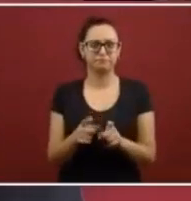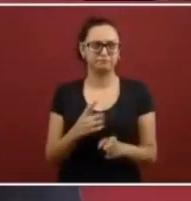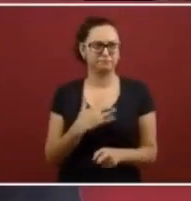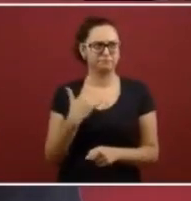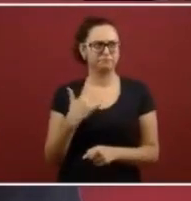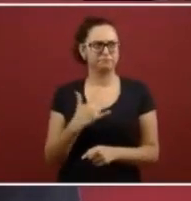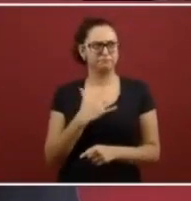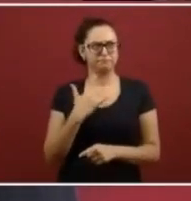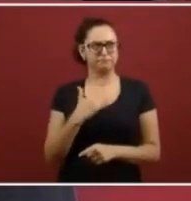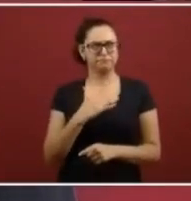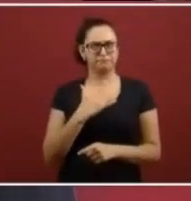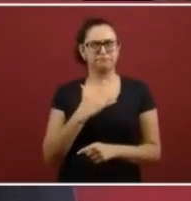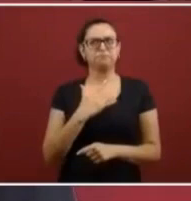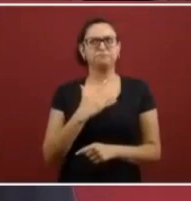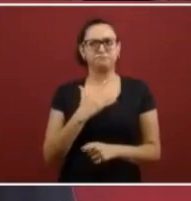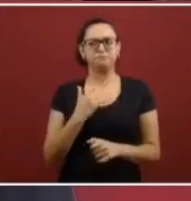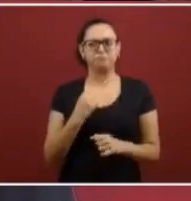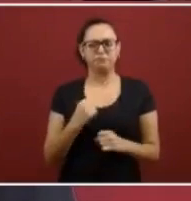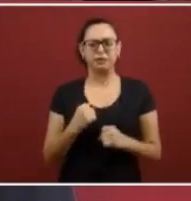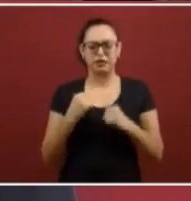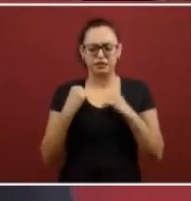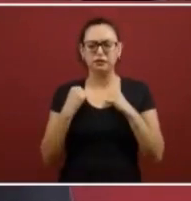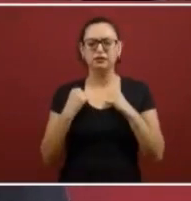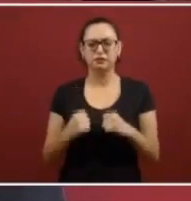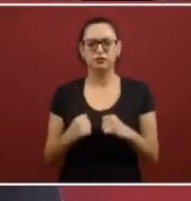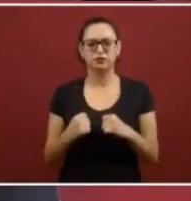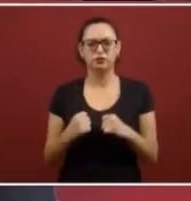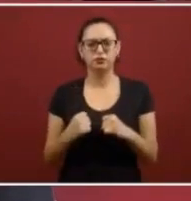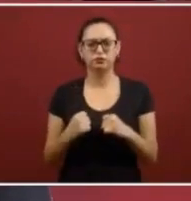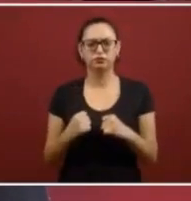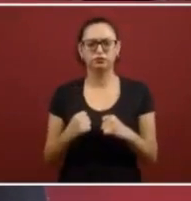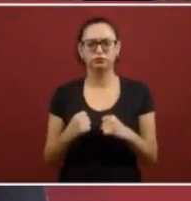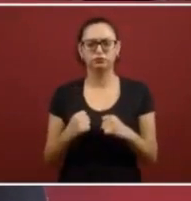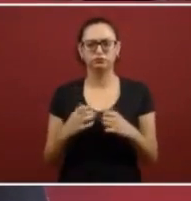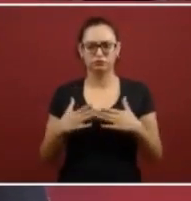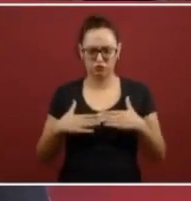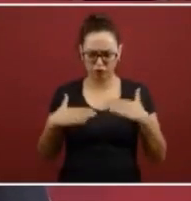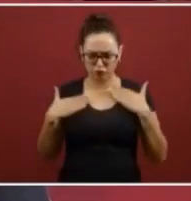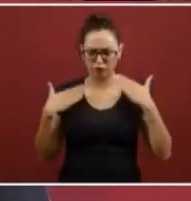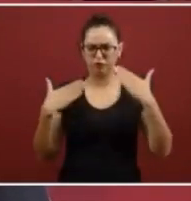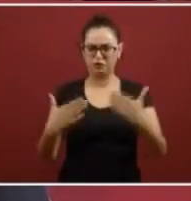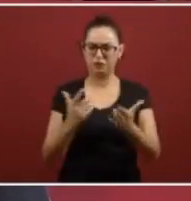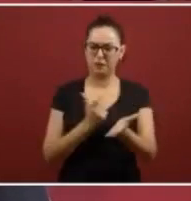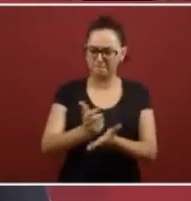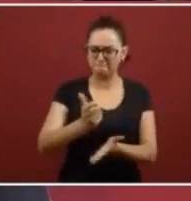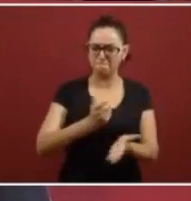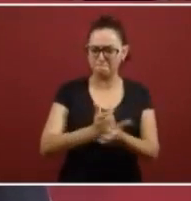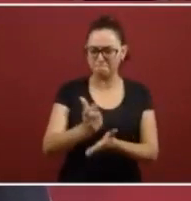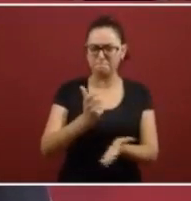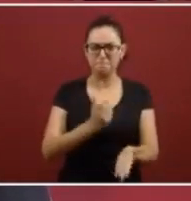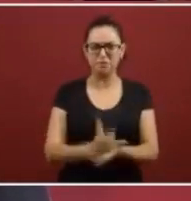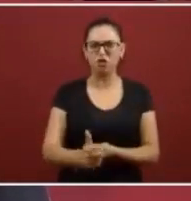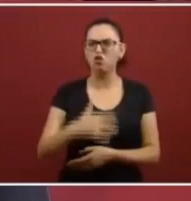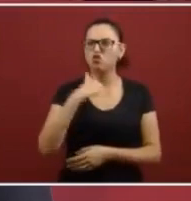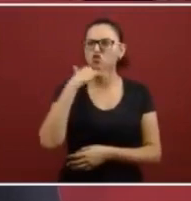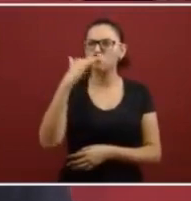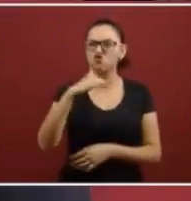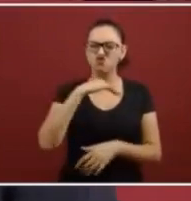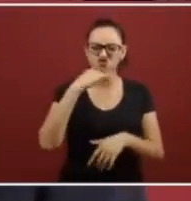and that we should have the certainty that corruption will not be